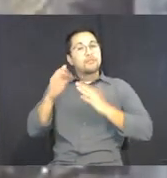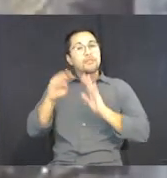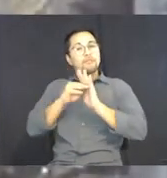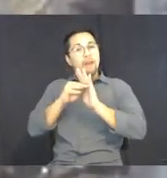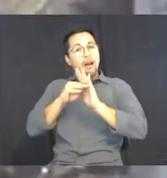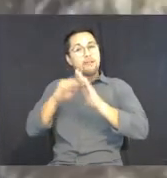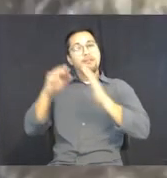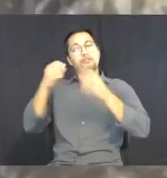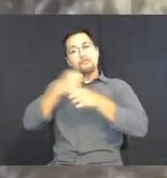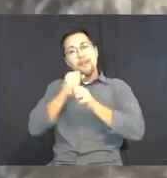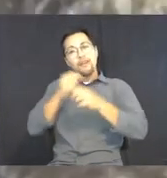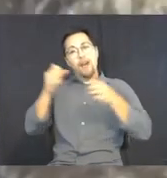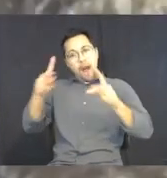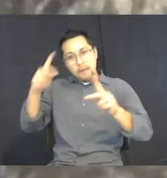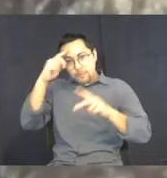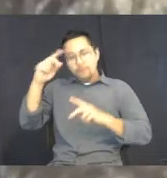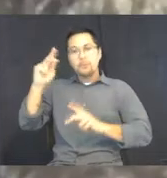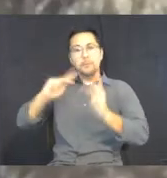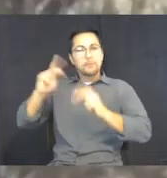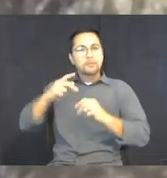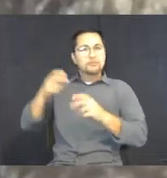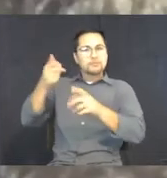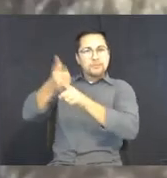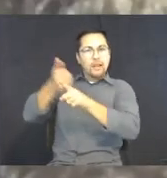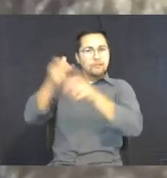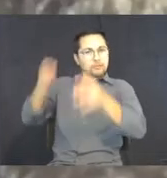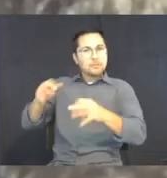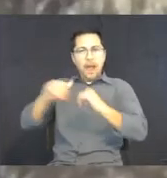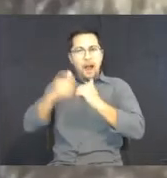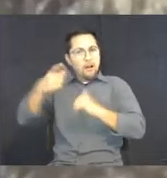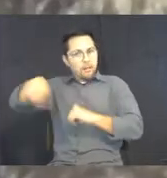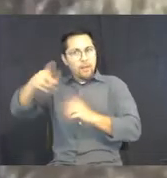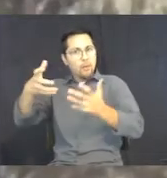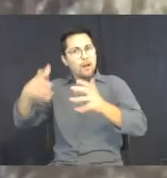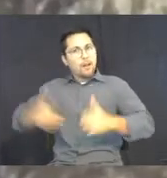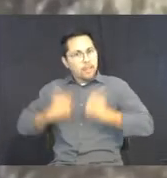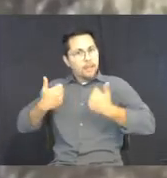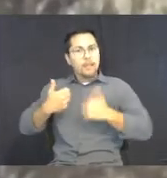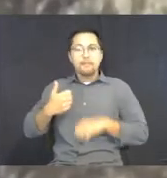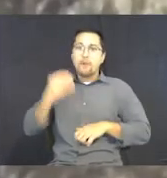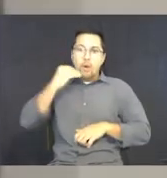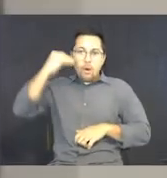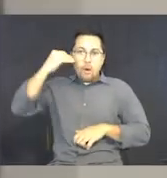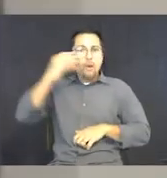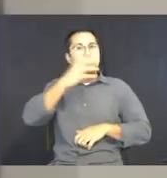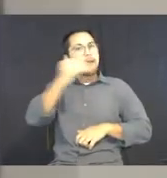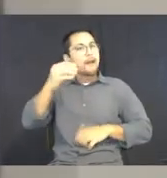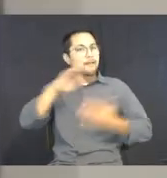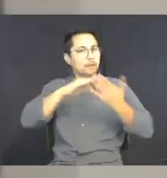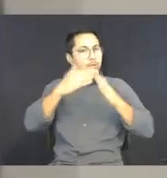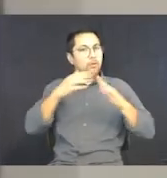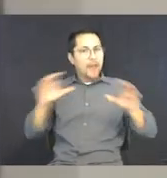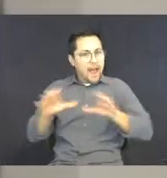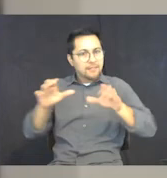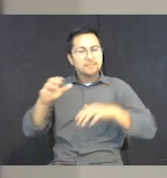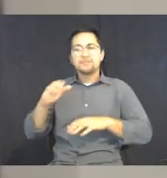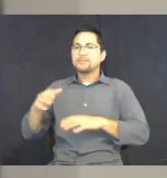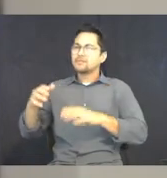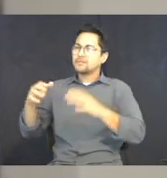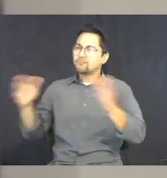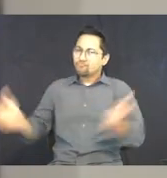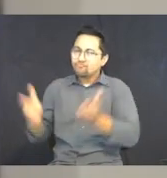and dignity. There was a NYSACRA BIP grant that was in collaboration with Simply